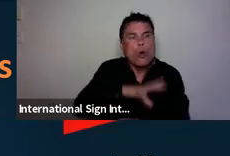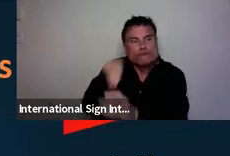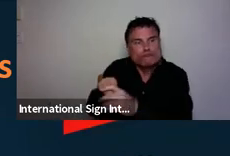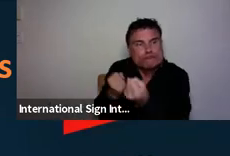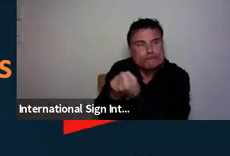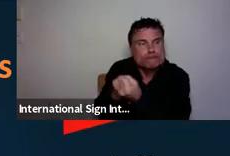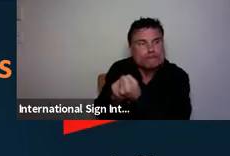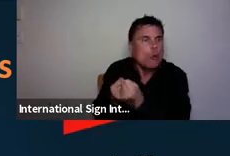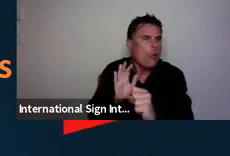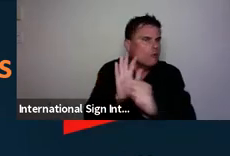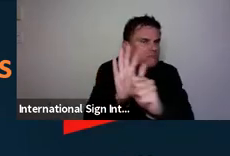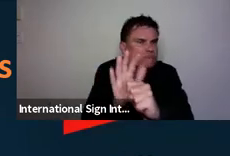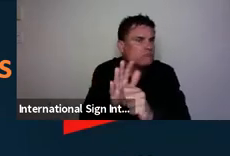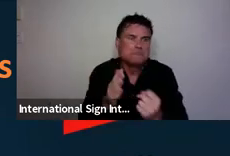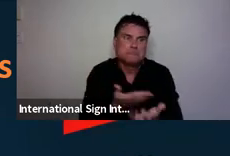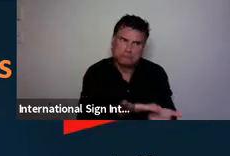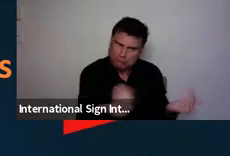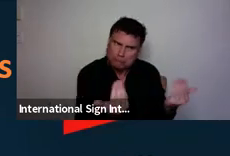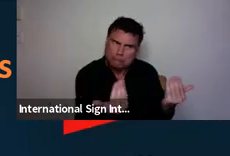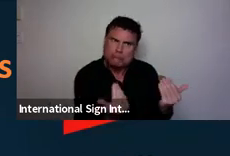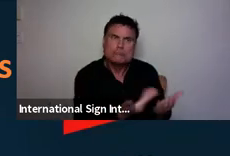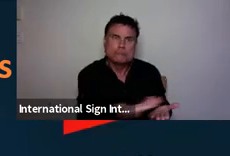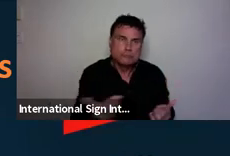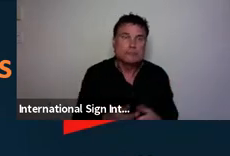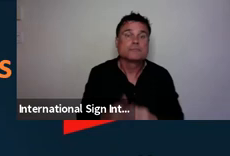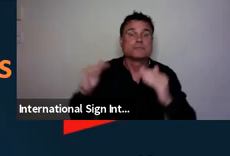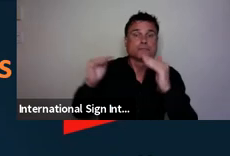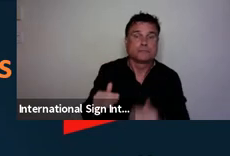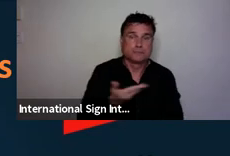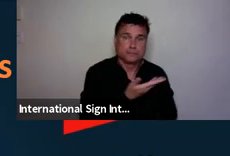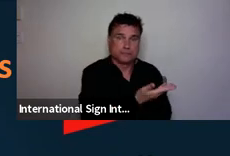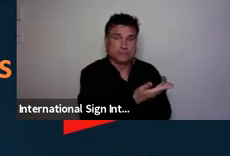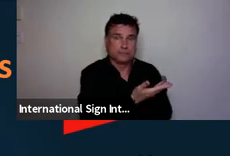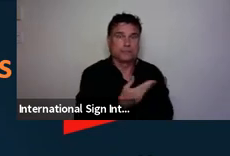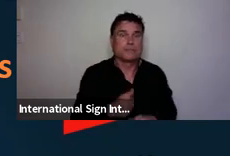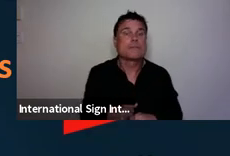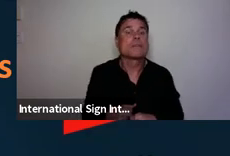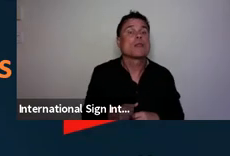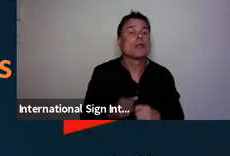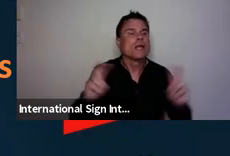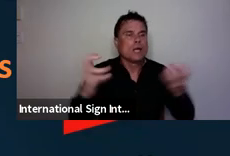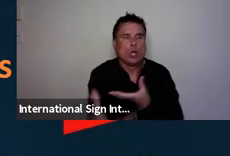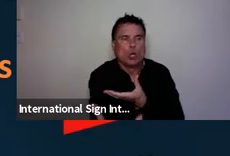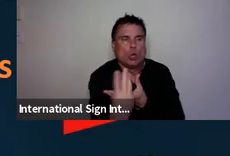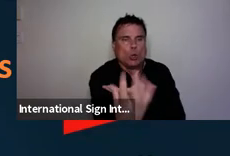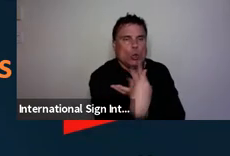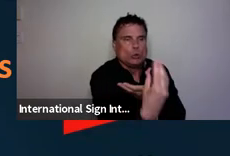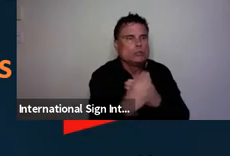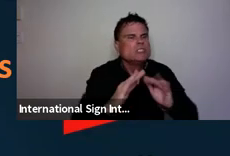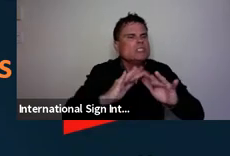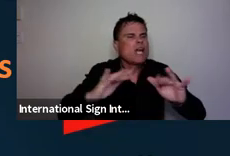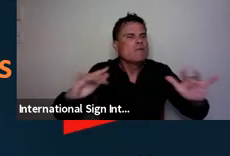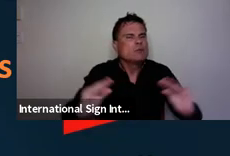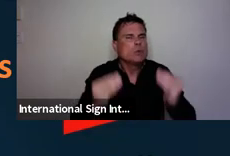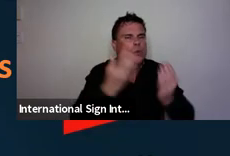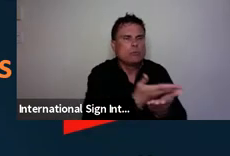something we've learned and I've learned in my work, that engaging youth from all backgrounds is essential and has to become normalized.